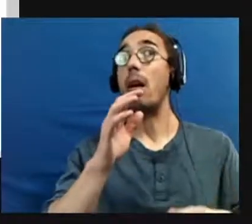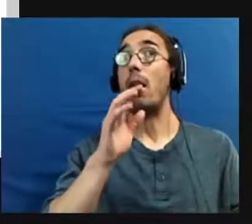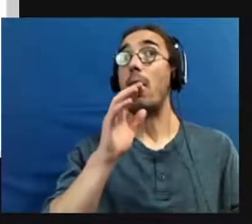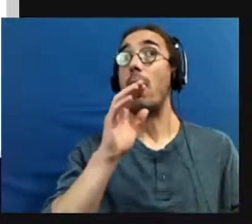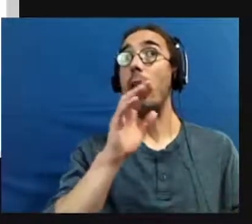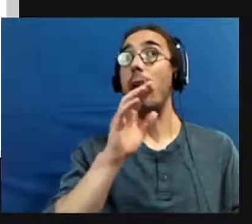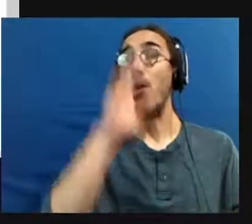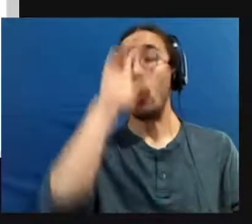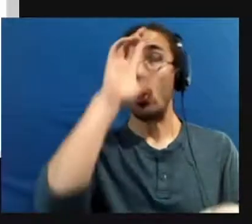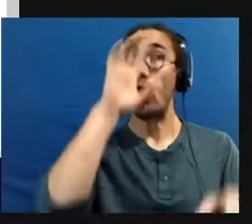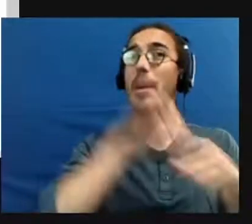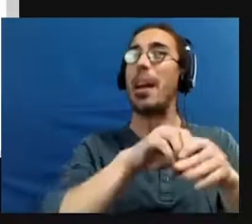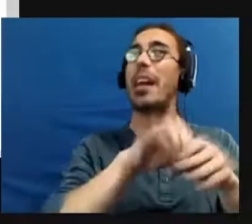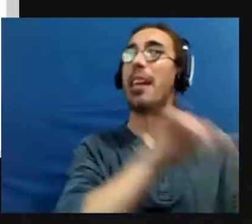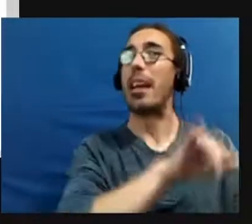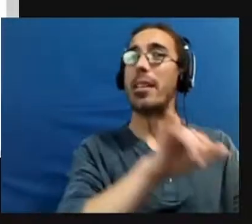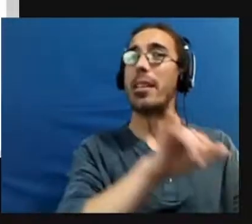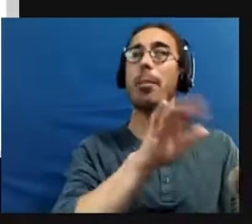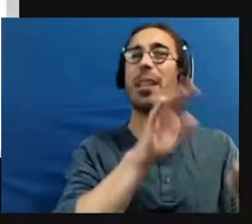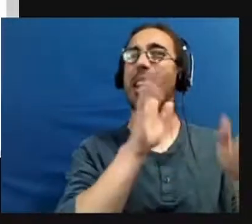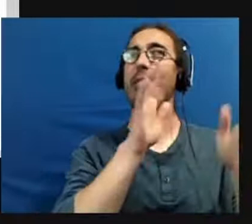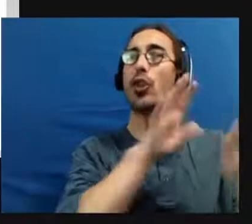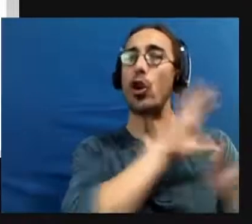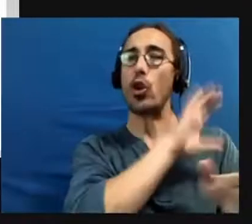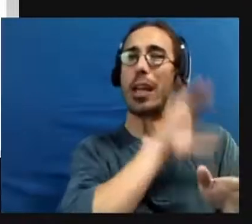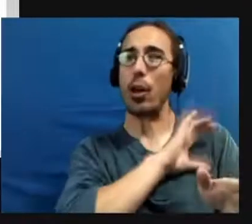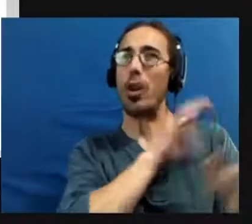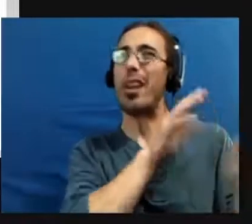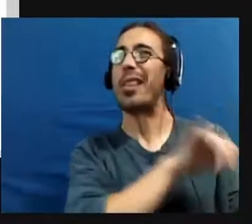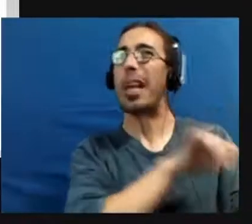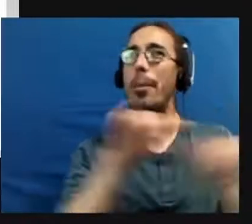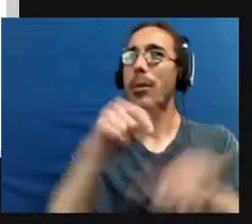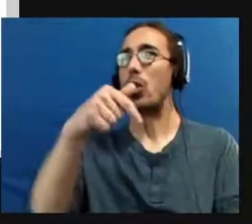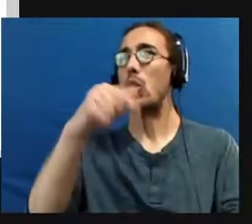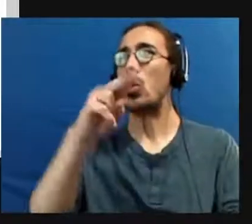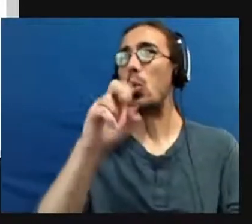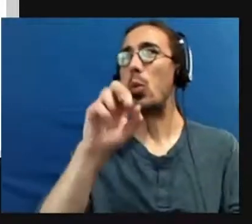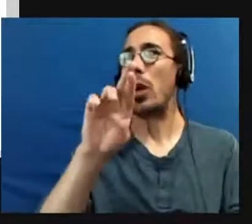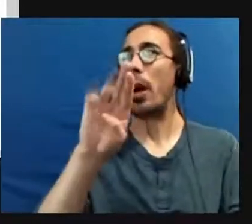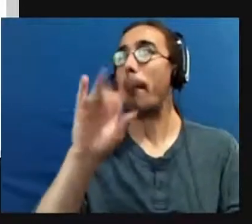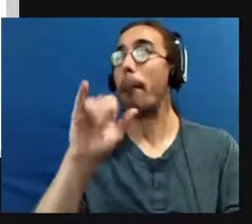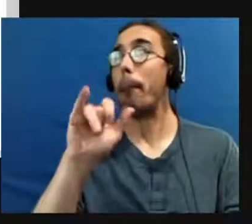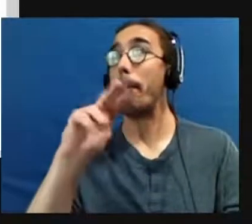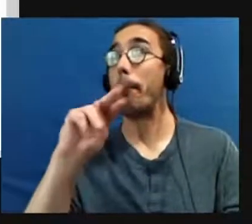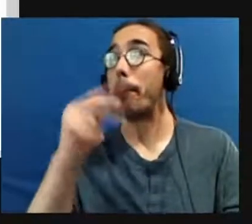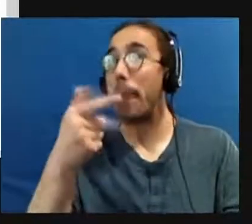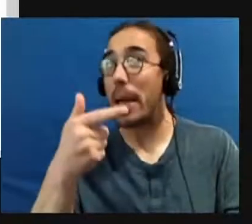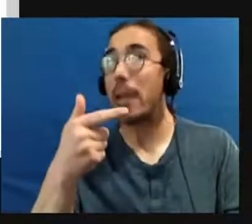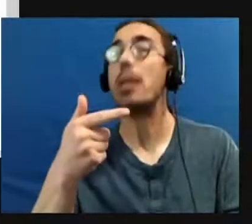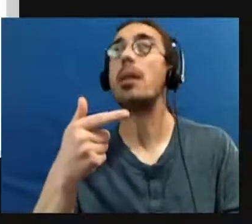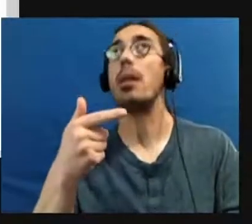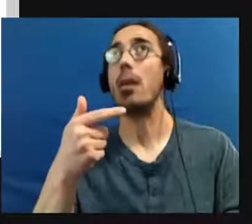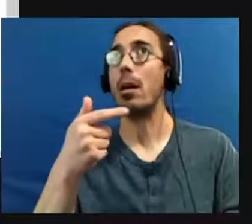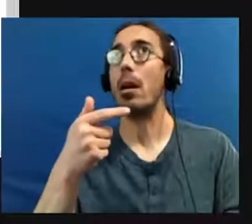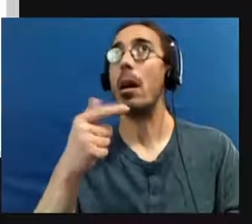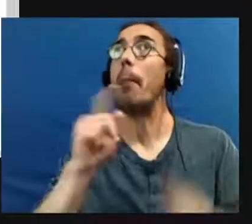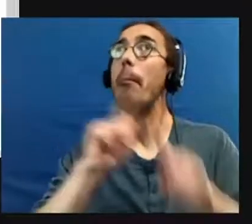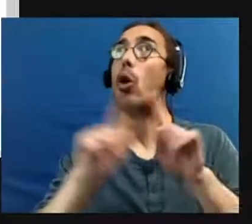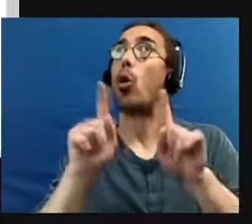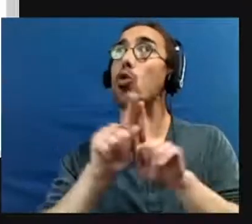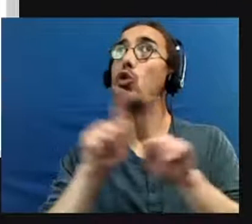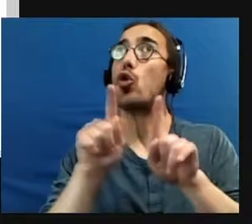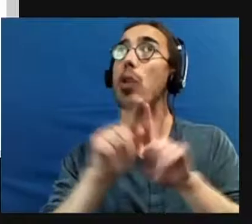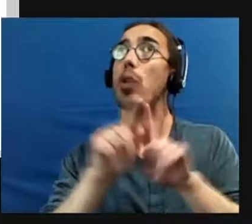queer baiting? And then, fine, this character shouldn't be responsible as a representation ambassador, but then isn't